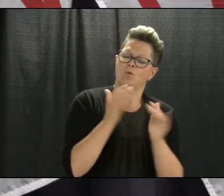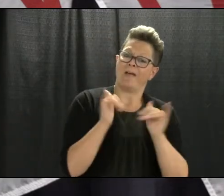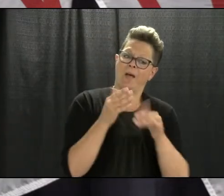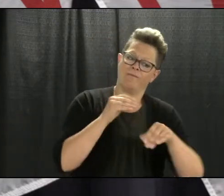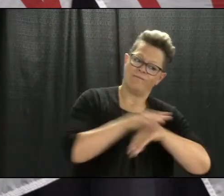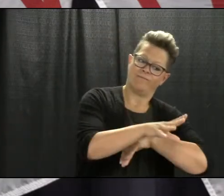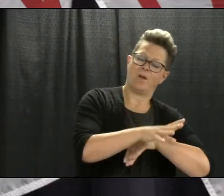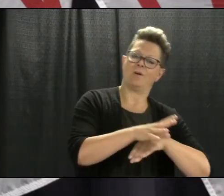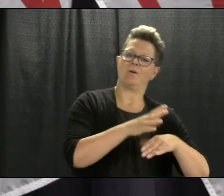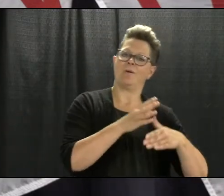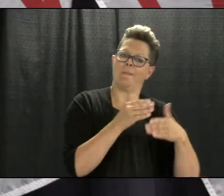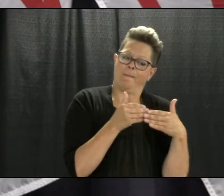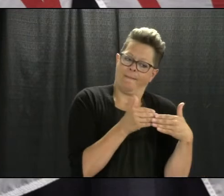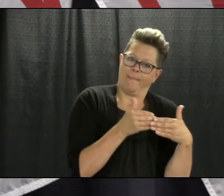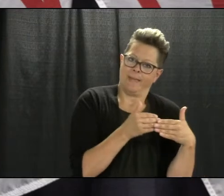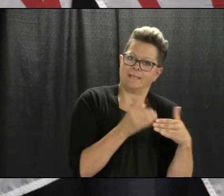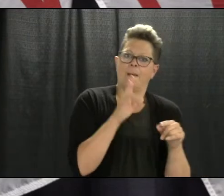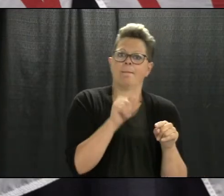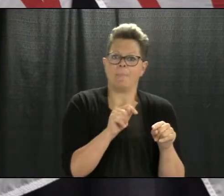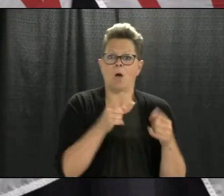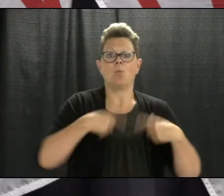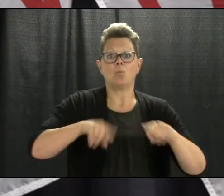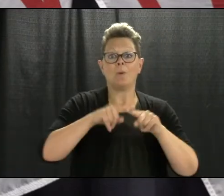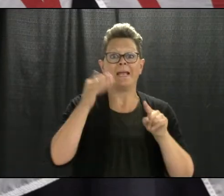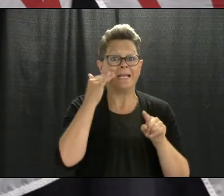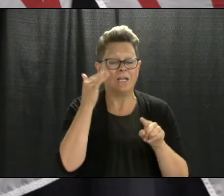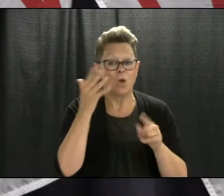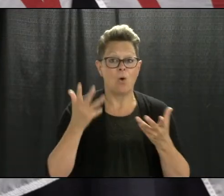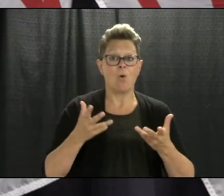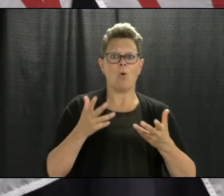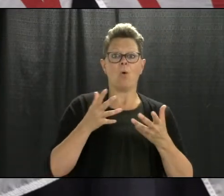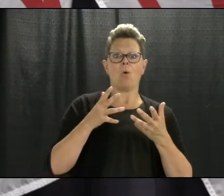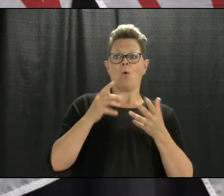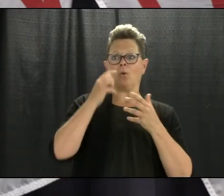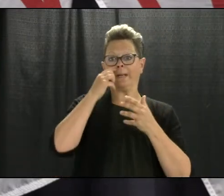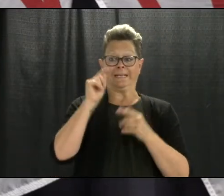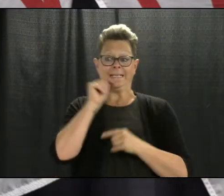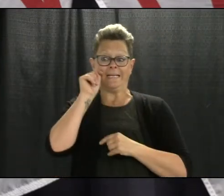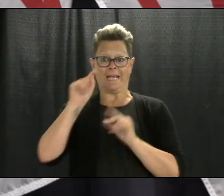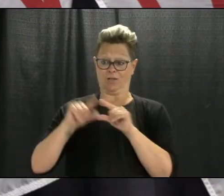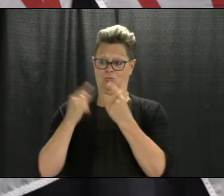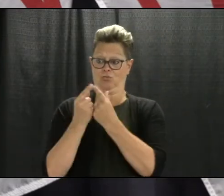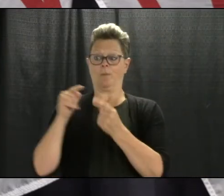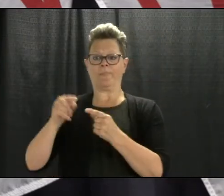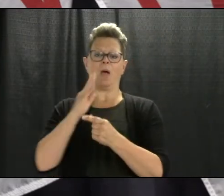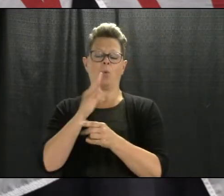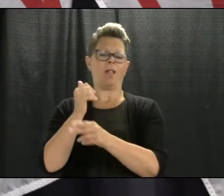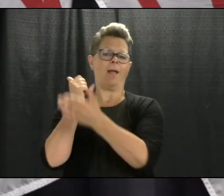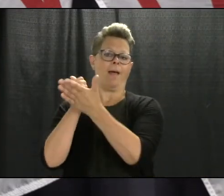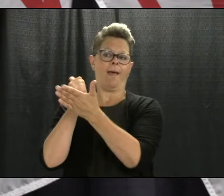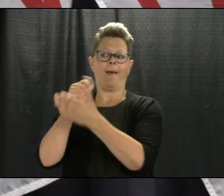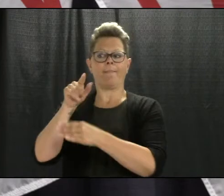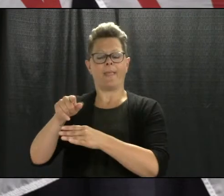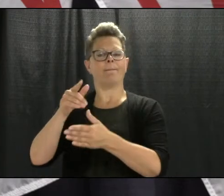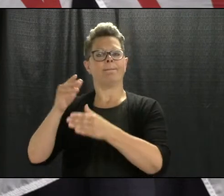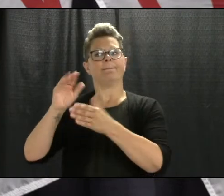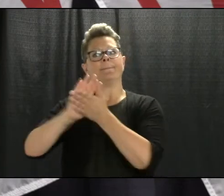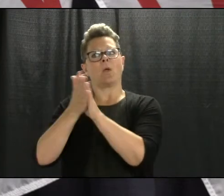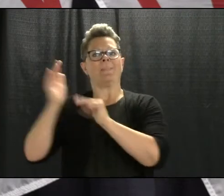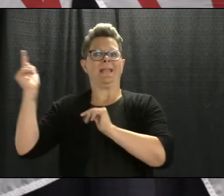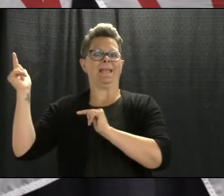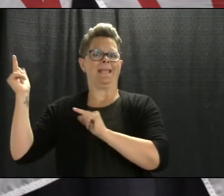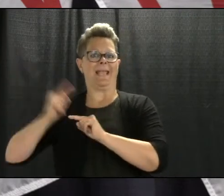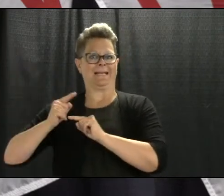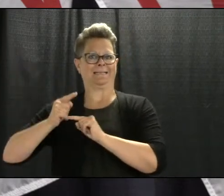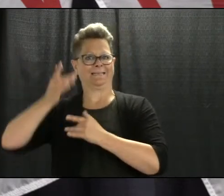but we do know that MIS-C is reduced in our adolescent groups who are vaccinated versus somebody who's not vaccinated. So right now